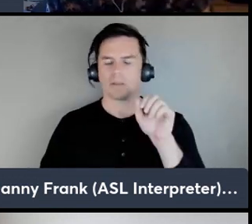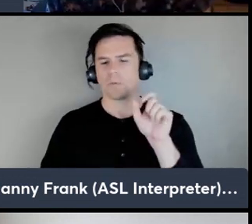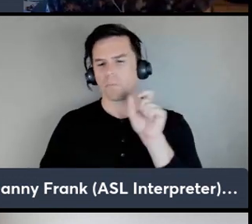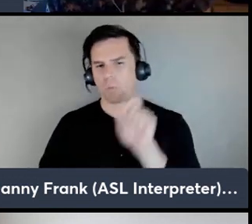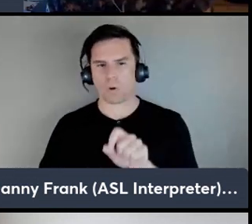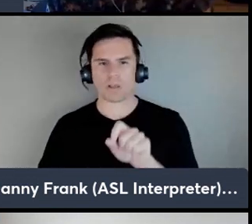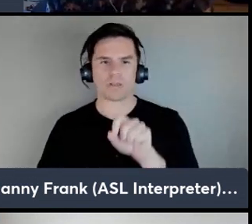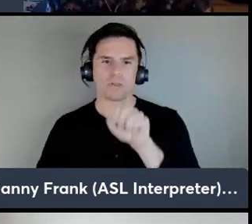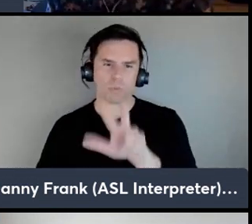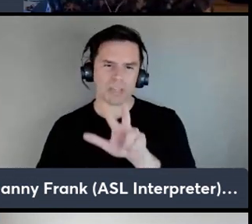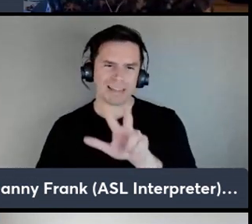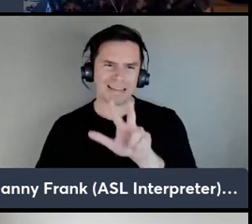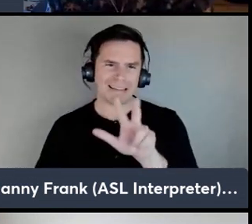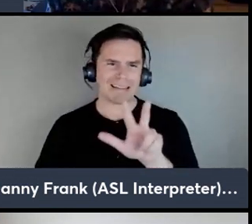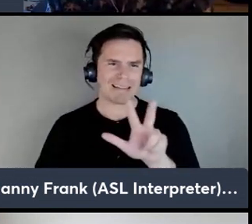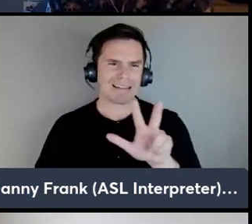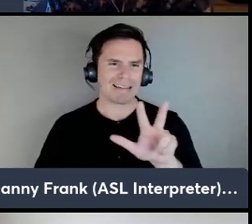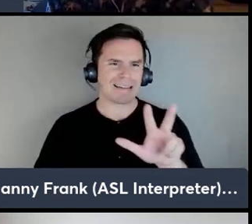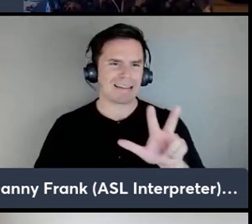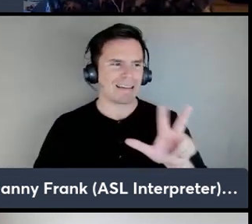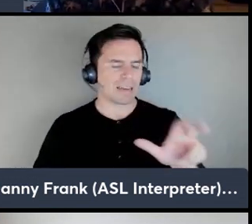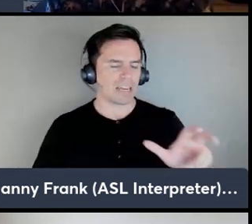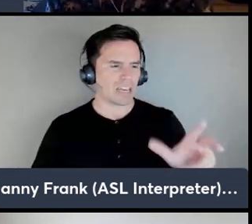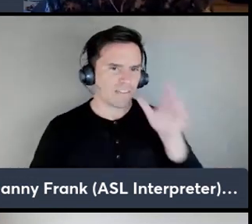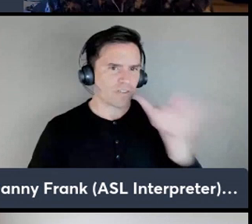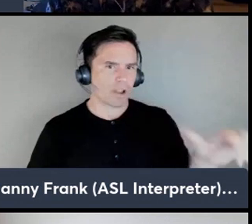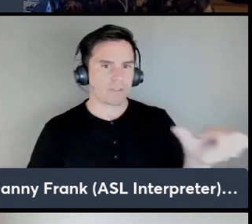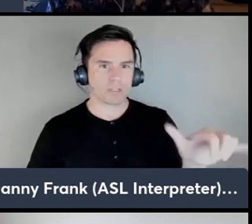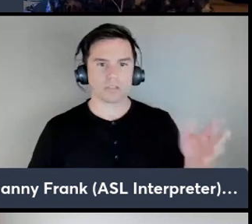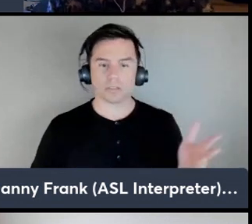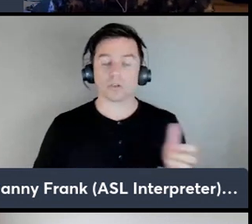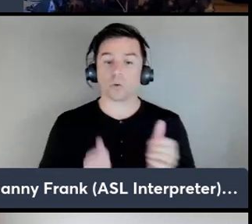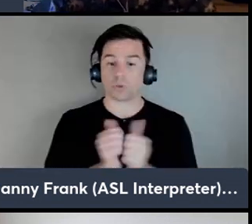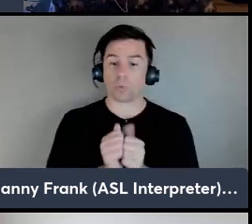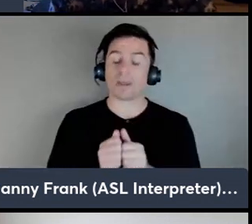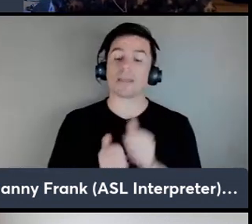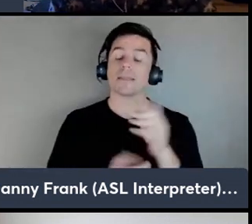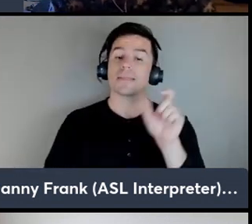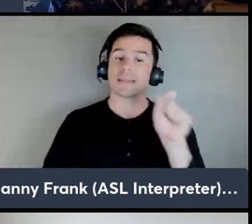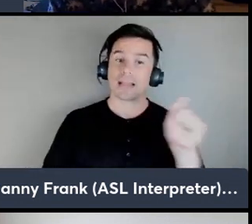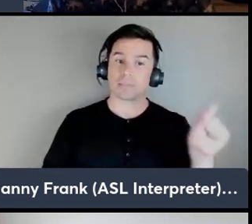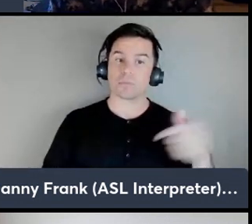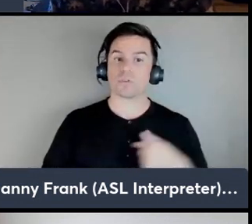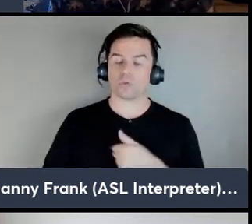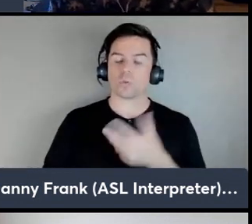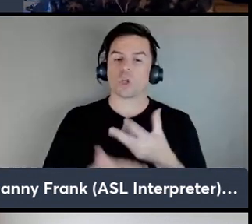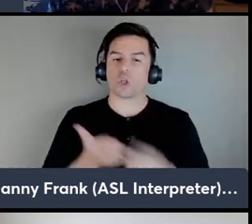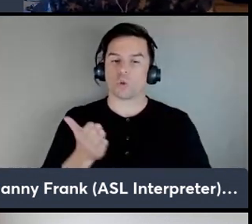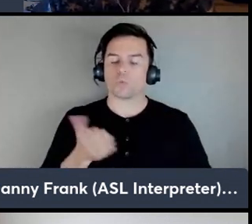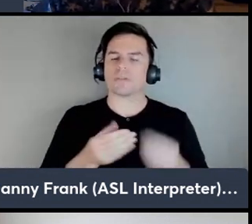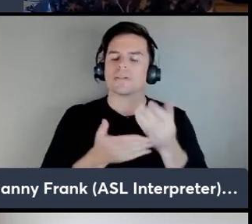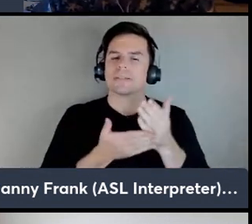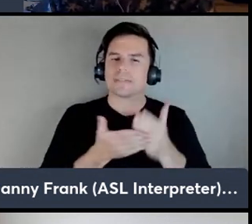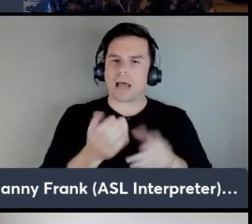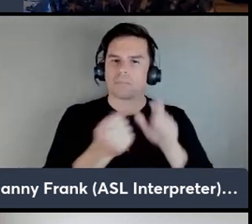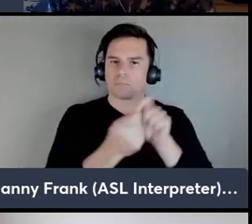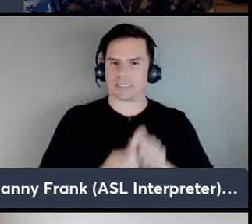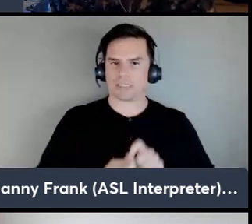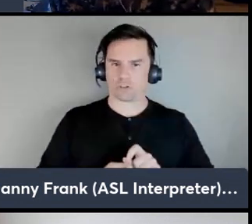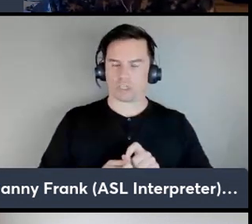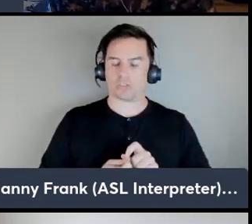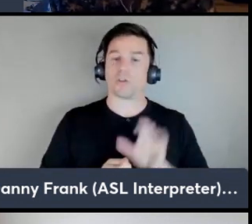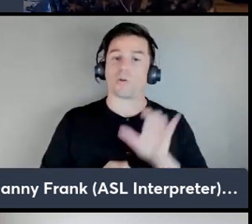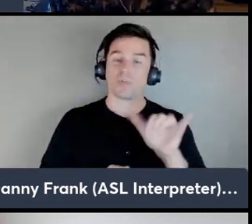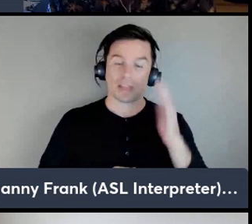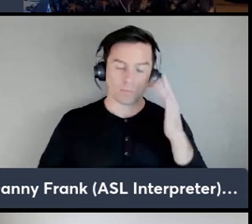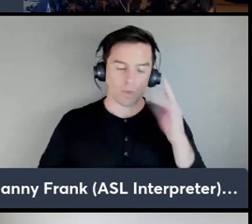the decimals here, we actually lose in some precision. So this is where Decimal128 kind of comes in really handy.